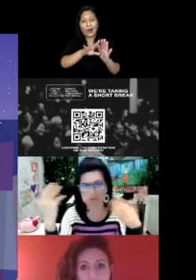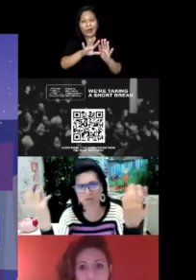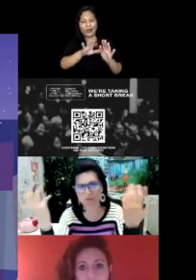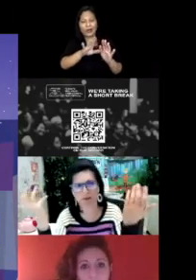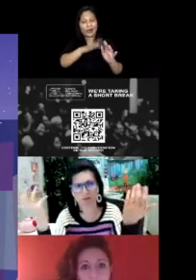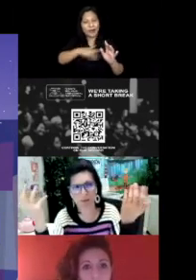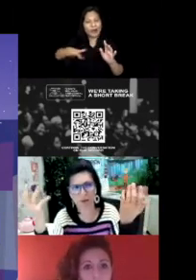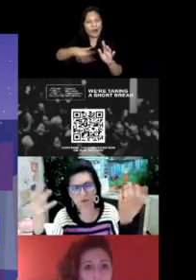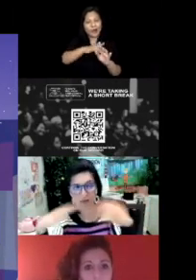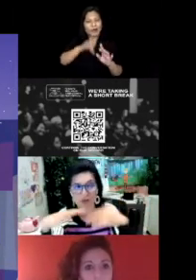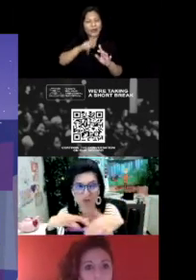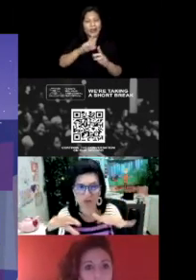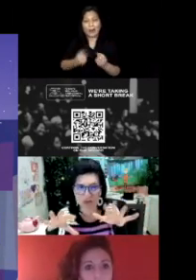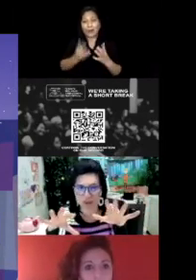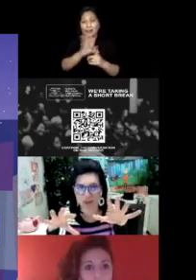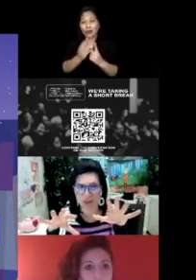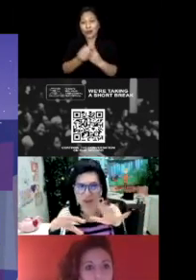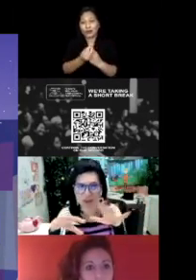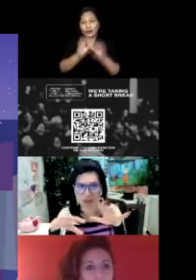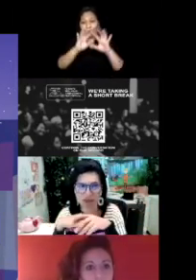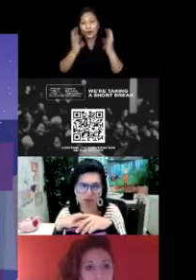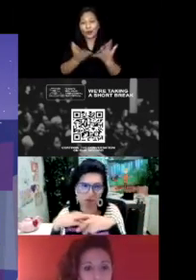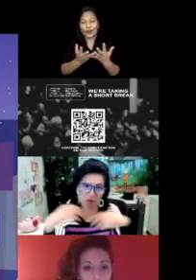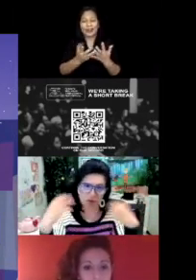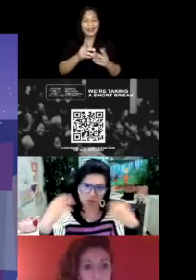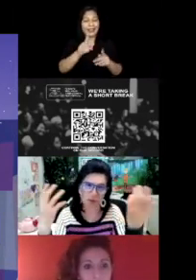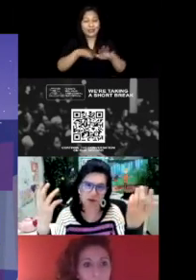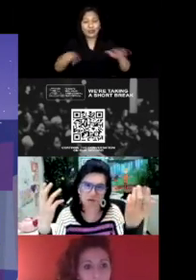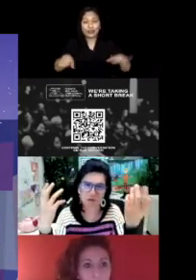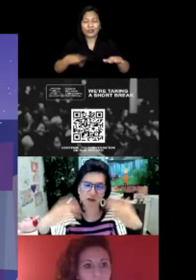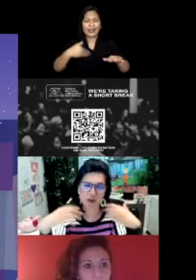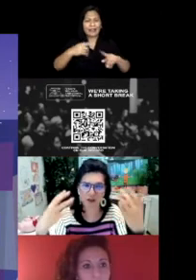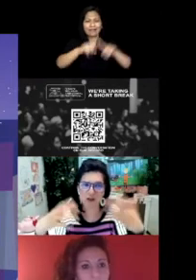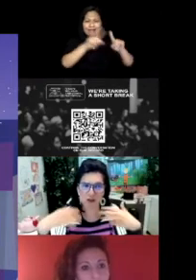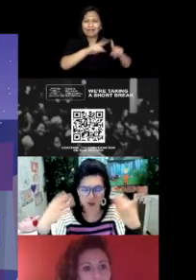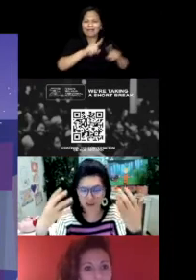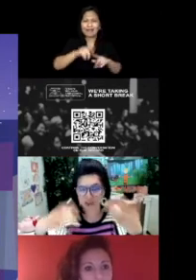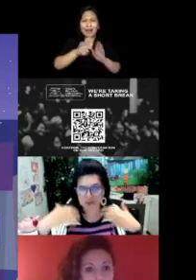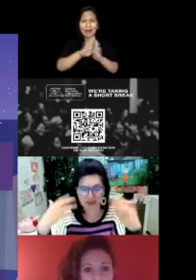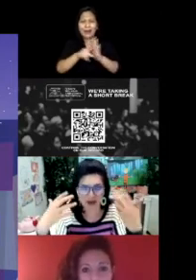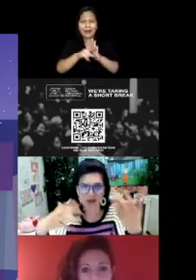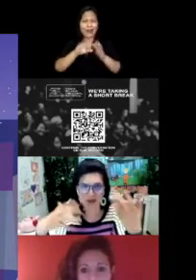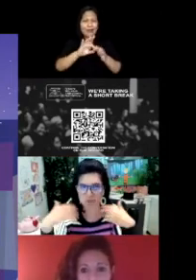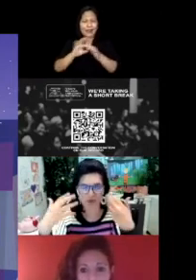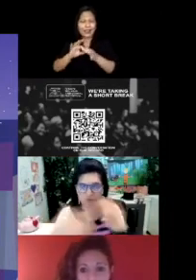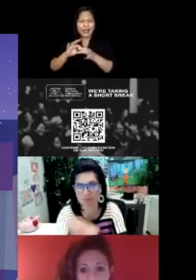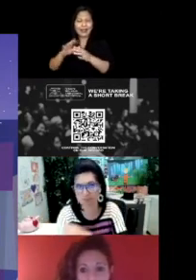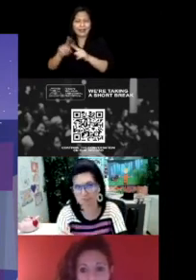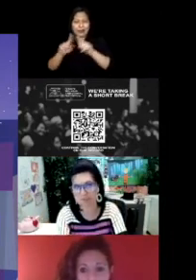kids being from everywhere, really infusing the diversity of color, shape,